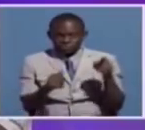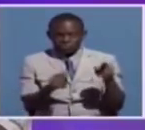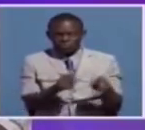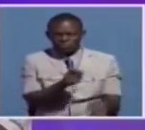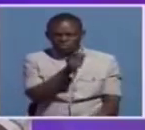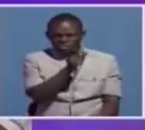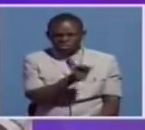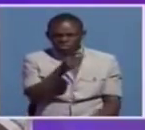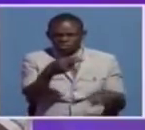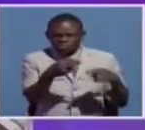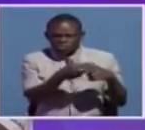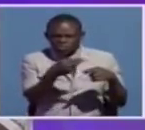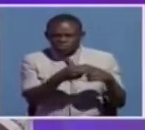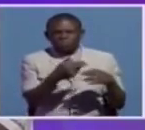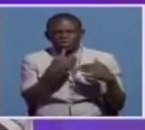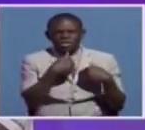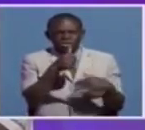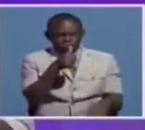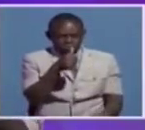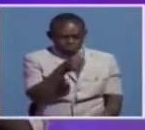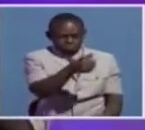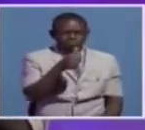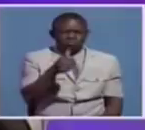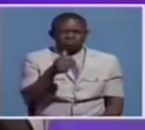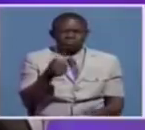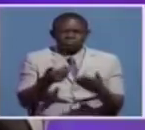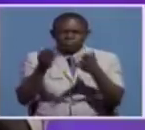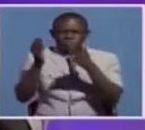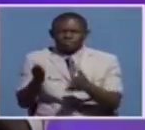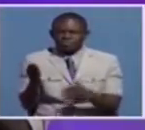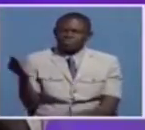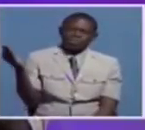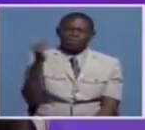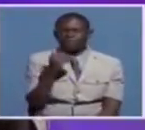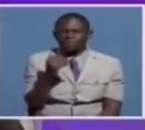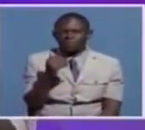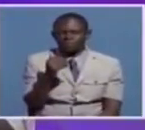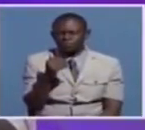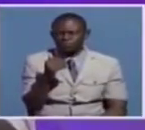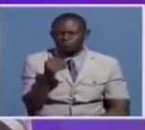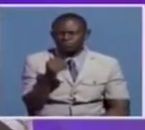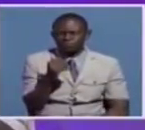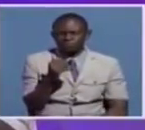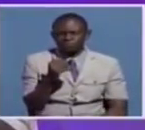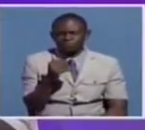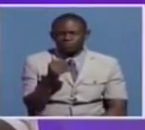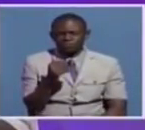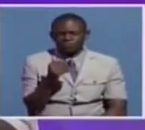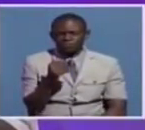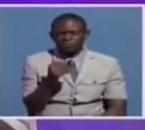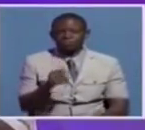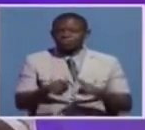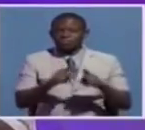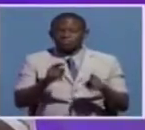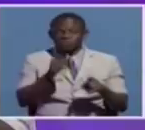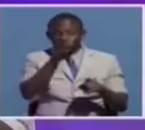to find out what was happening. But we were banned from using them. Only my mother and my father could. And of course,